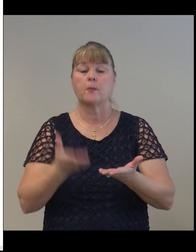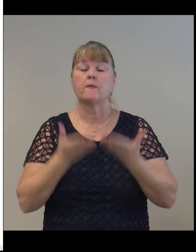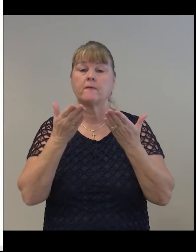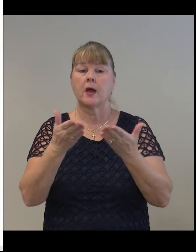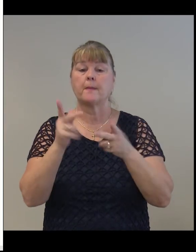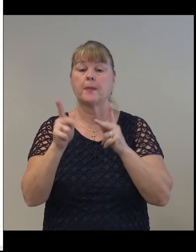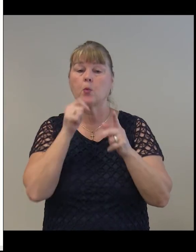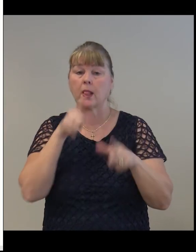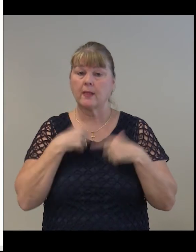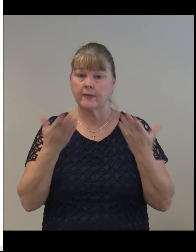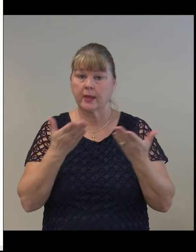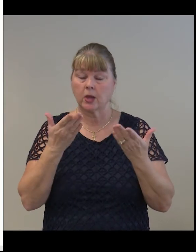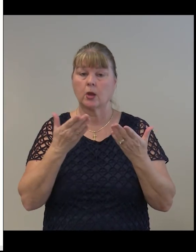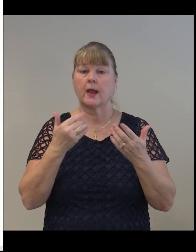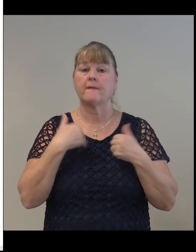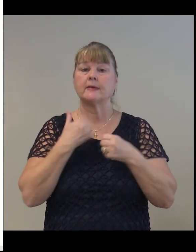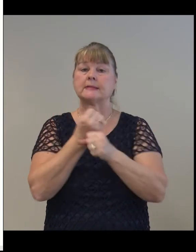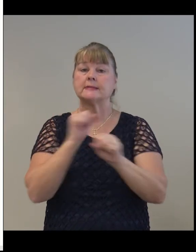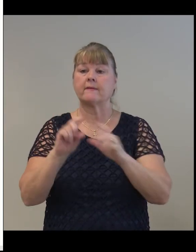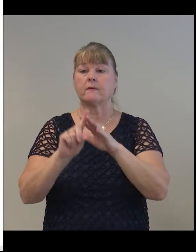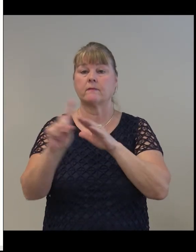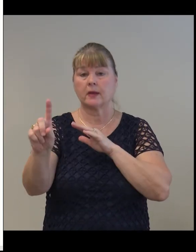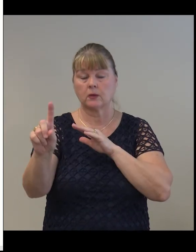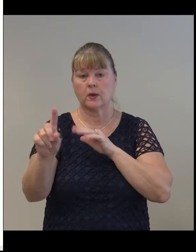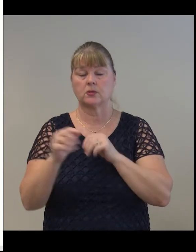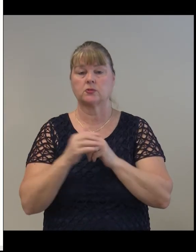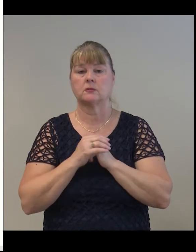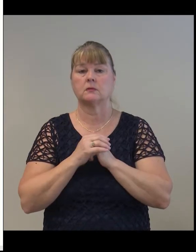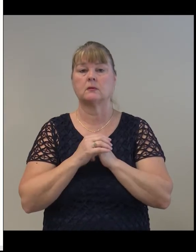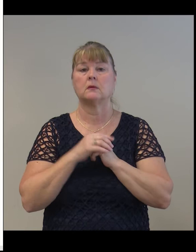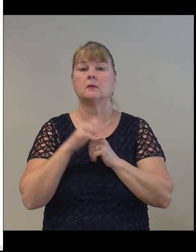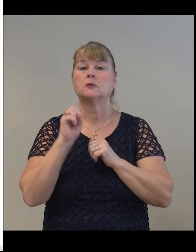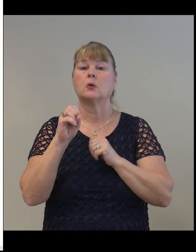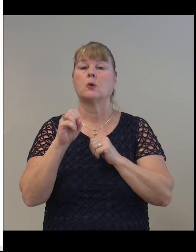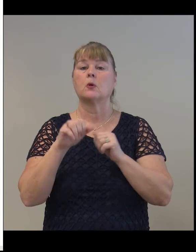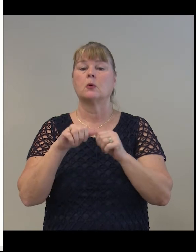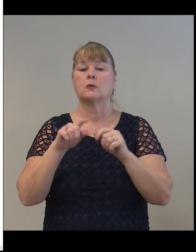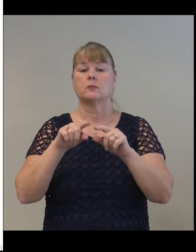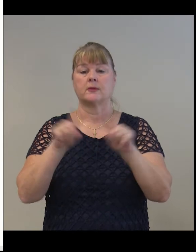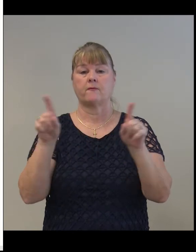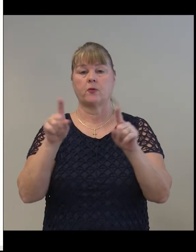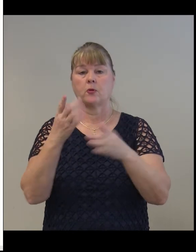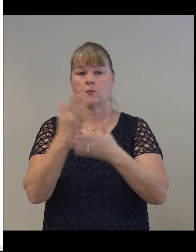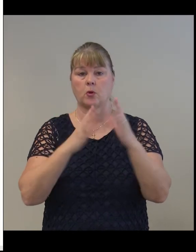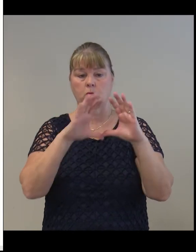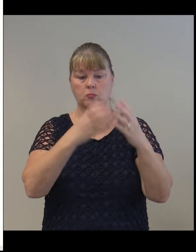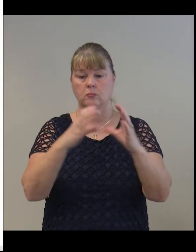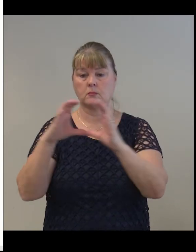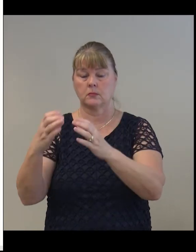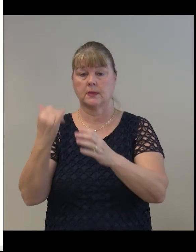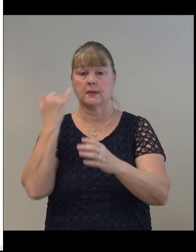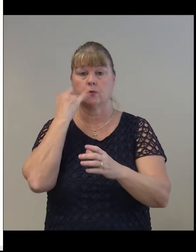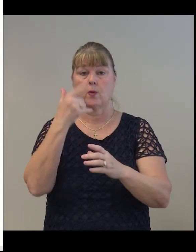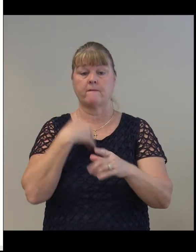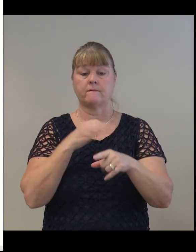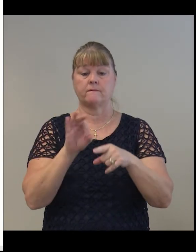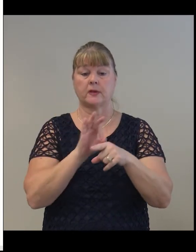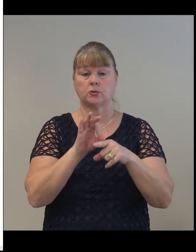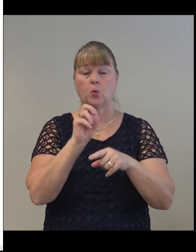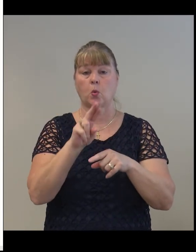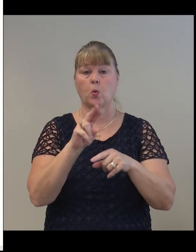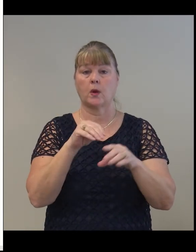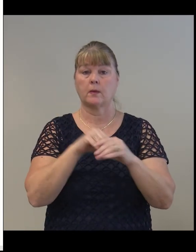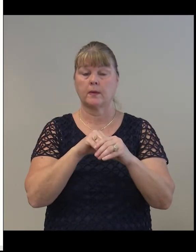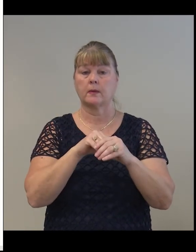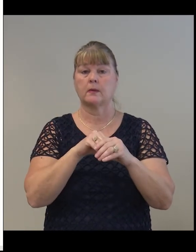is to provide residents a means of safe evacuation. So it's kind of broken up into two different categories. You have a